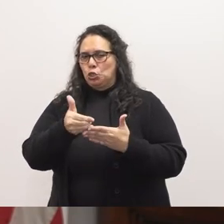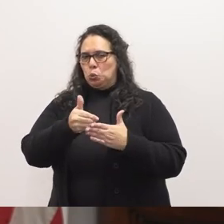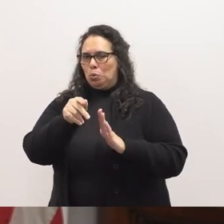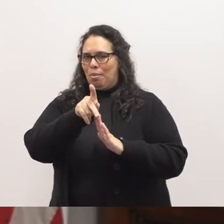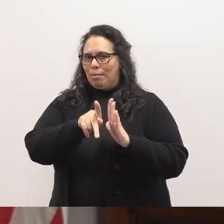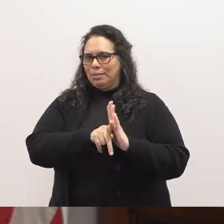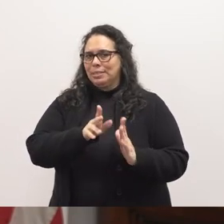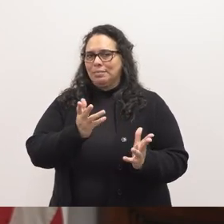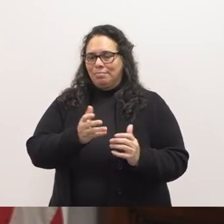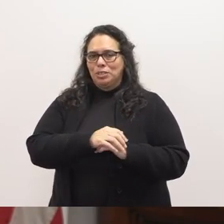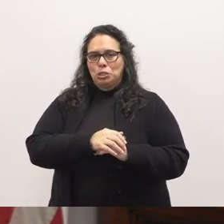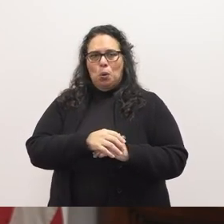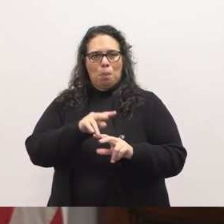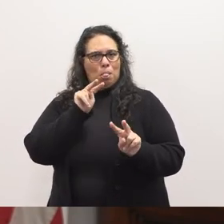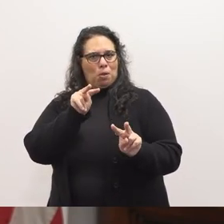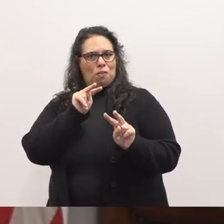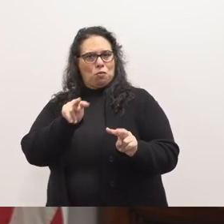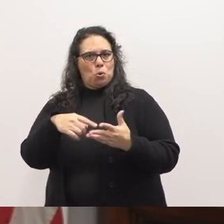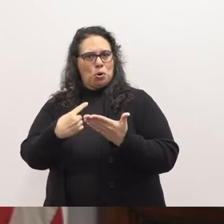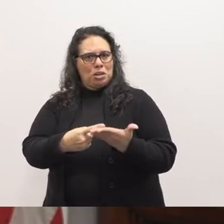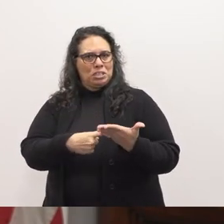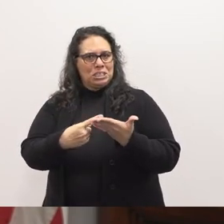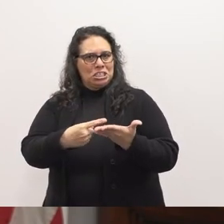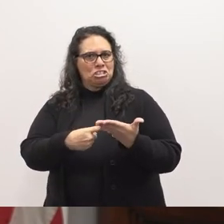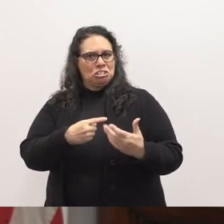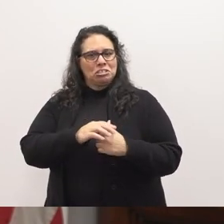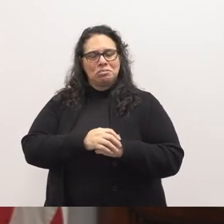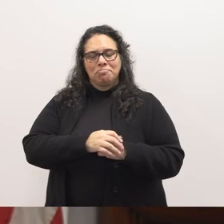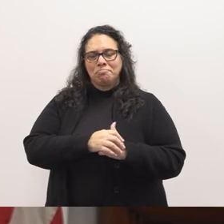to our board discussions regarding those four policies.